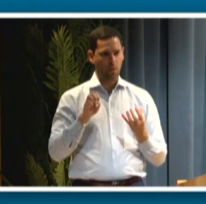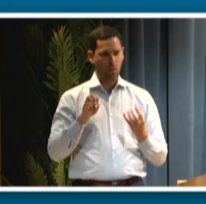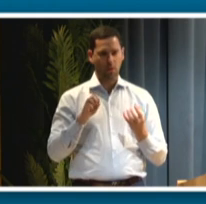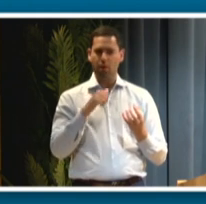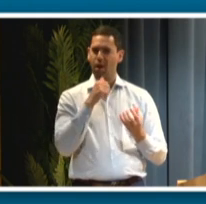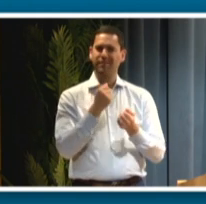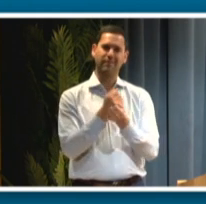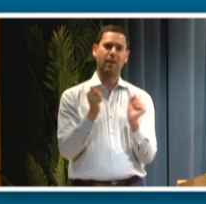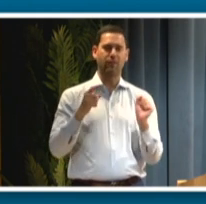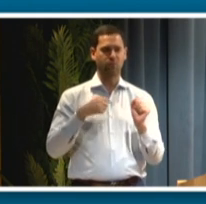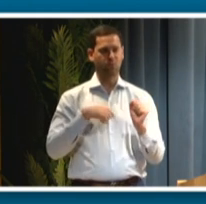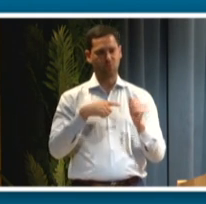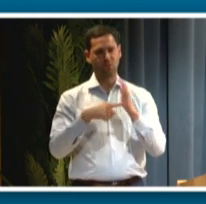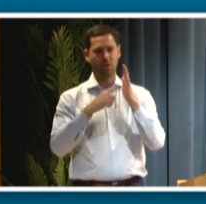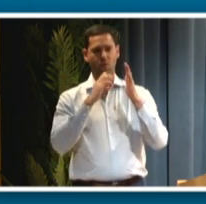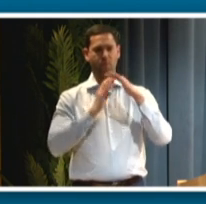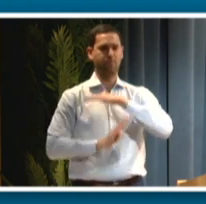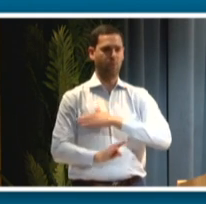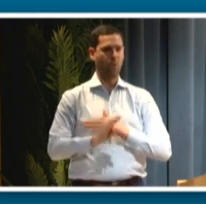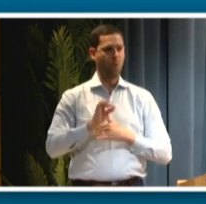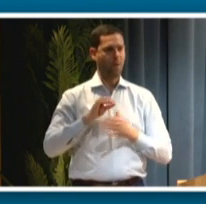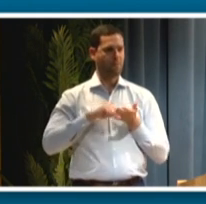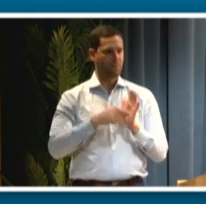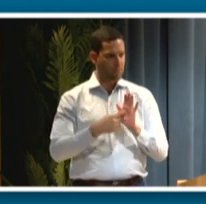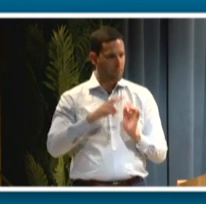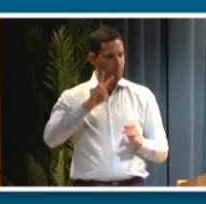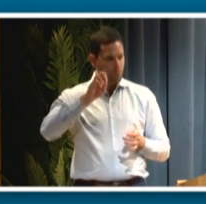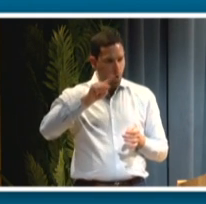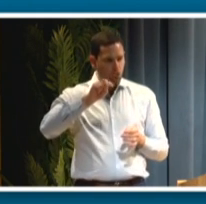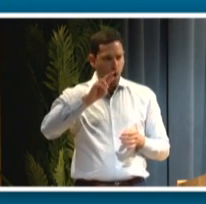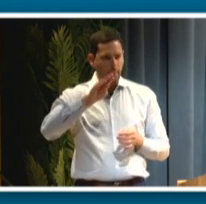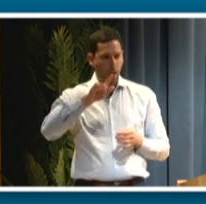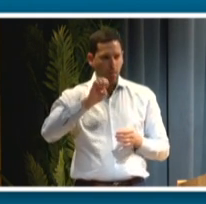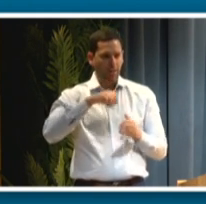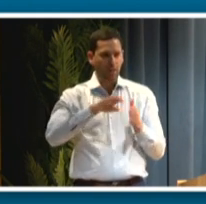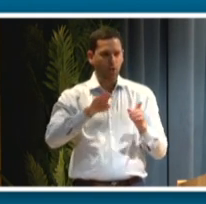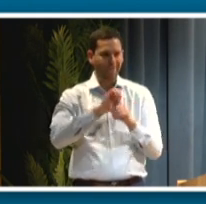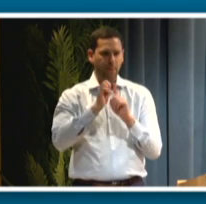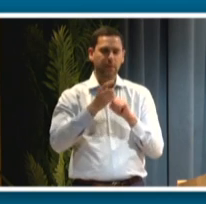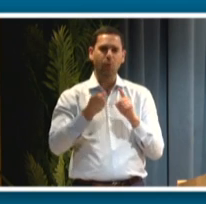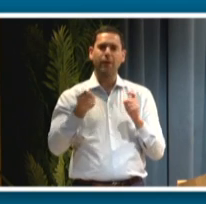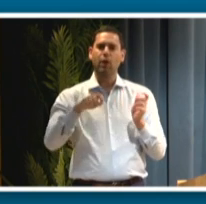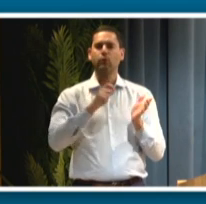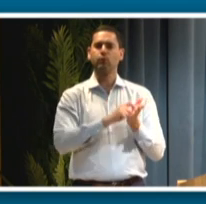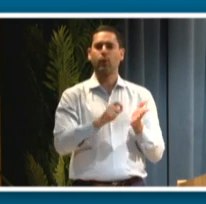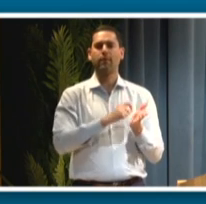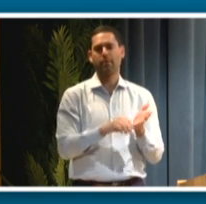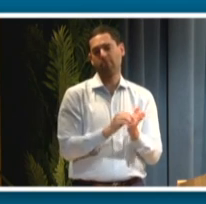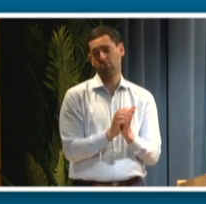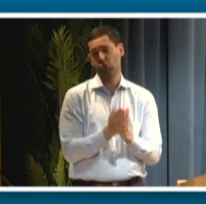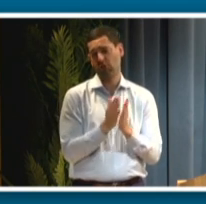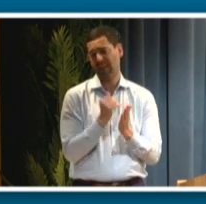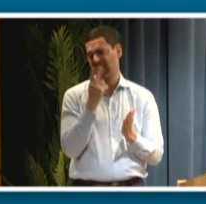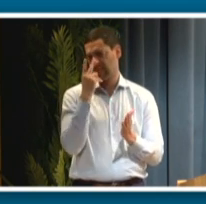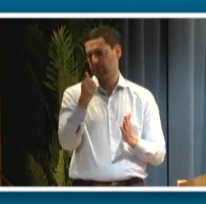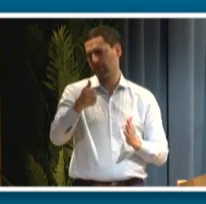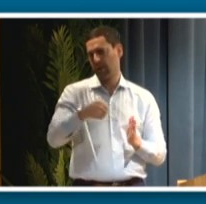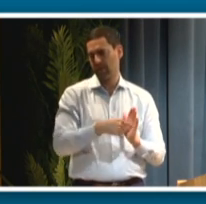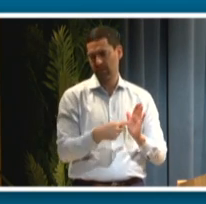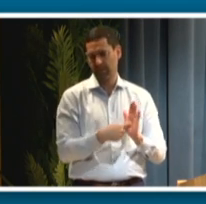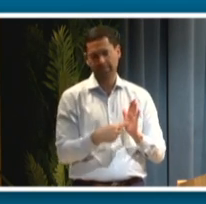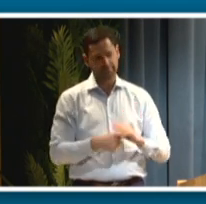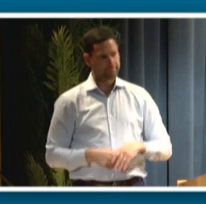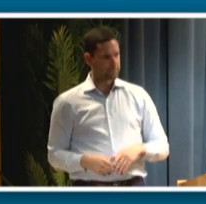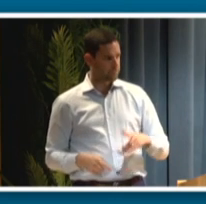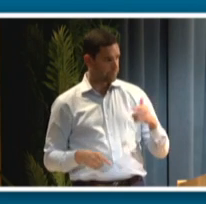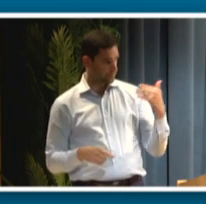or vulnerability in their environment. So I try to put it in a book so they can share those secrets in the pages. I love that's it. That's all. I love it. Thank you. I see Dr. Knox